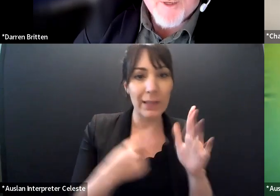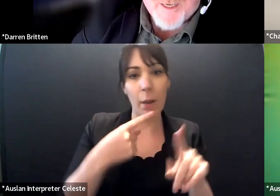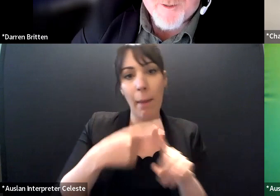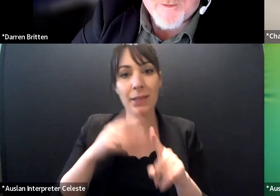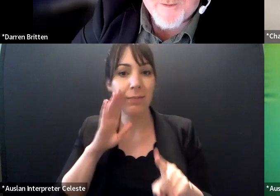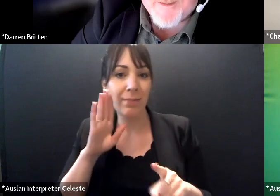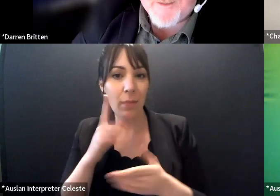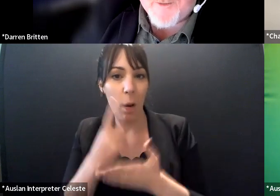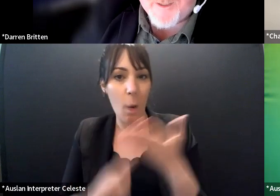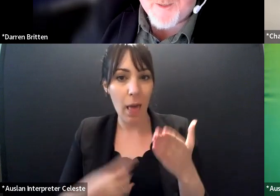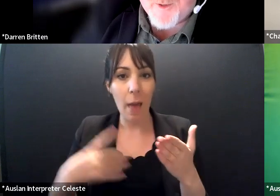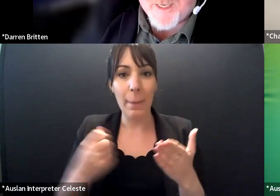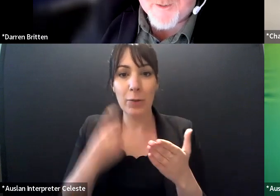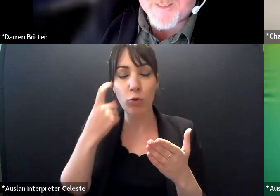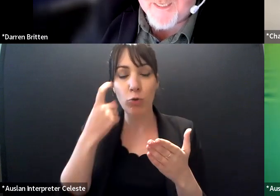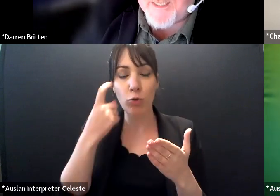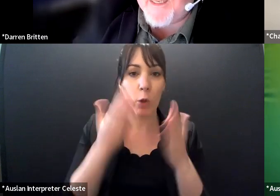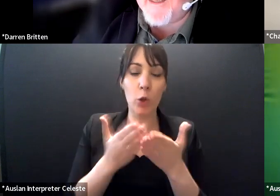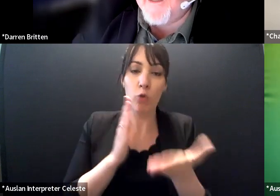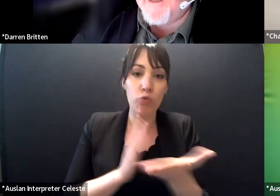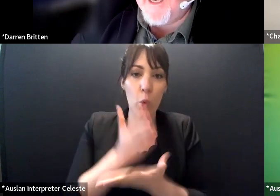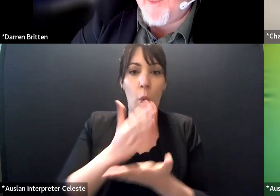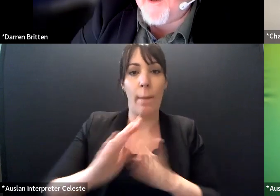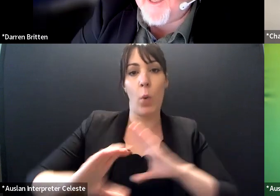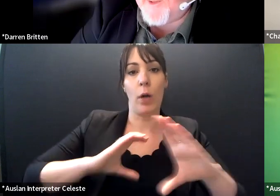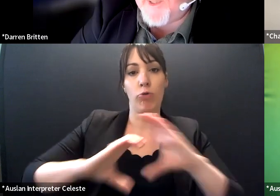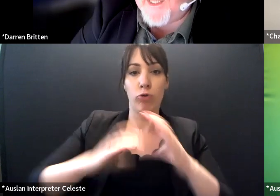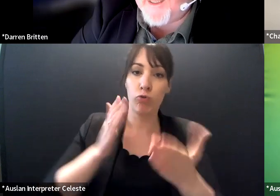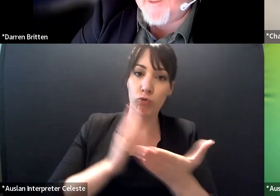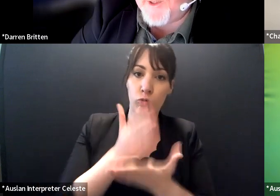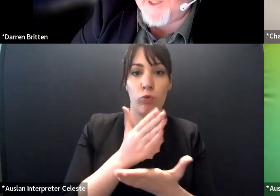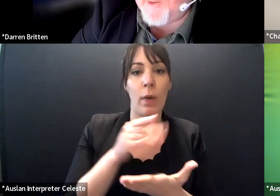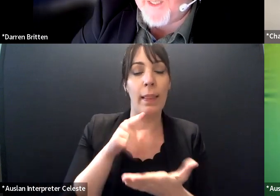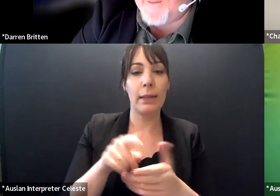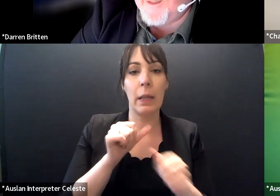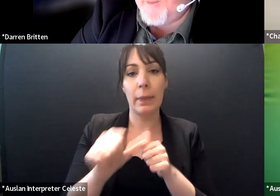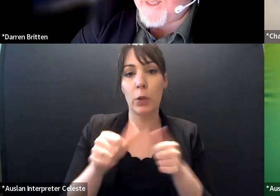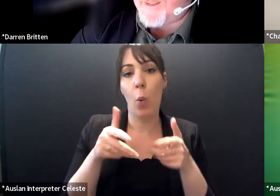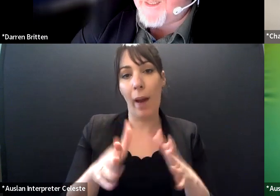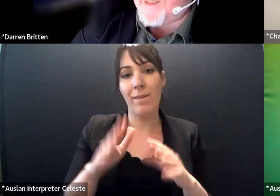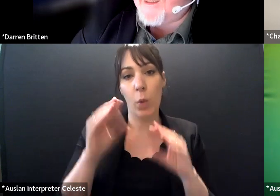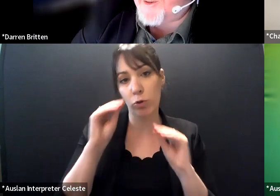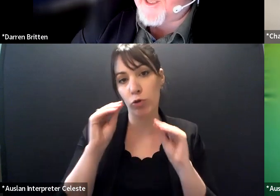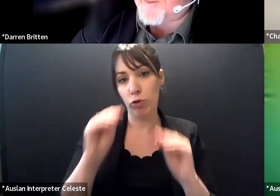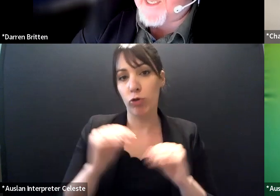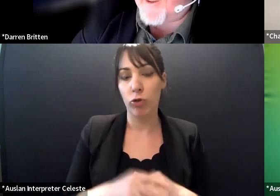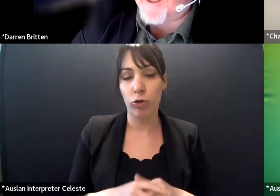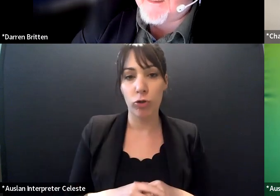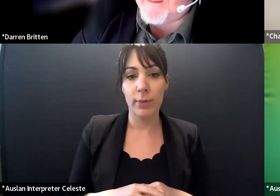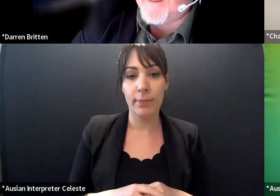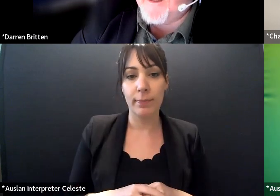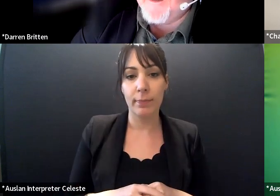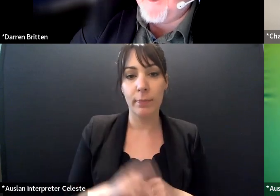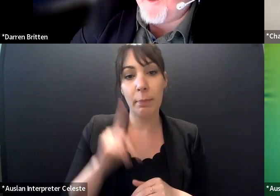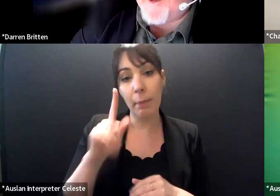and communication, as Steve said. So communication's the key, and the modes in which we do that. But I think there's also some